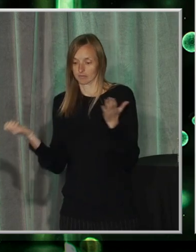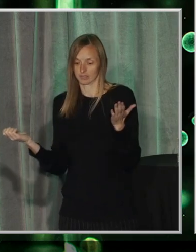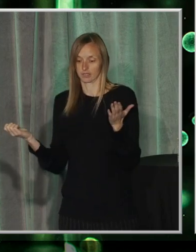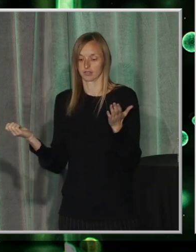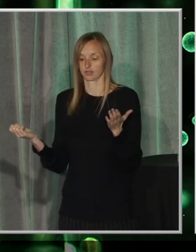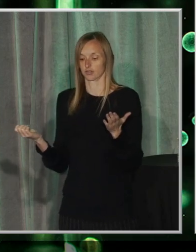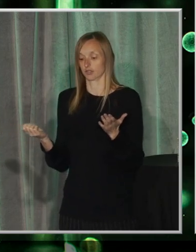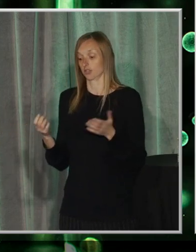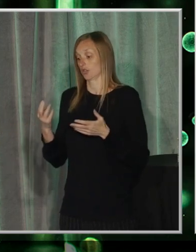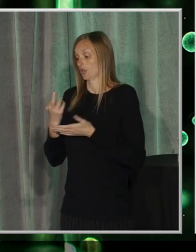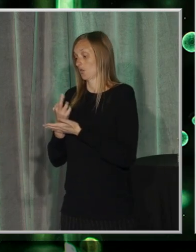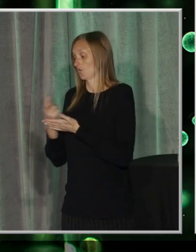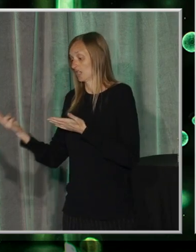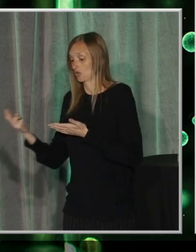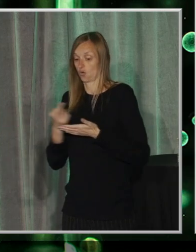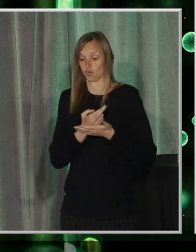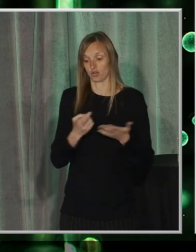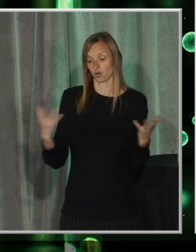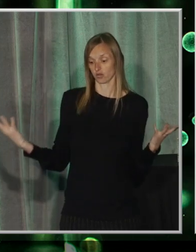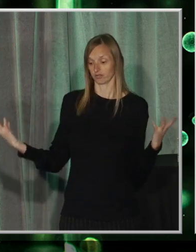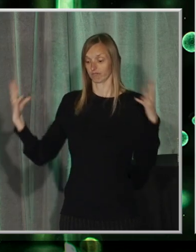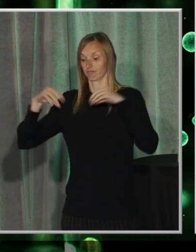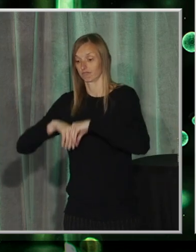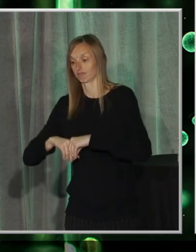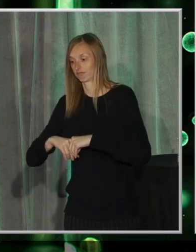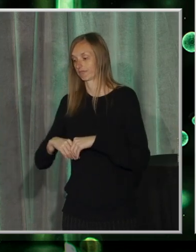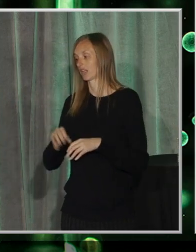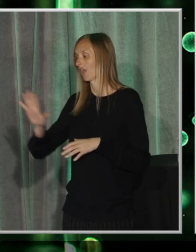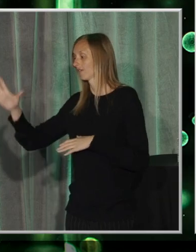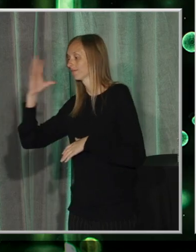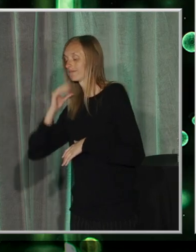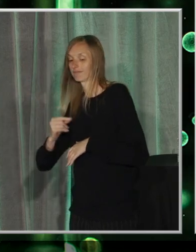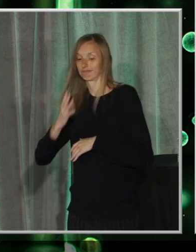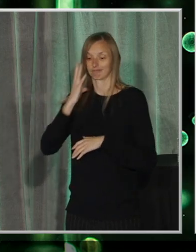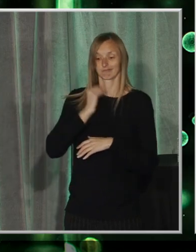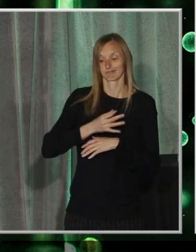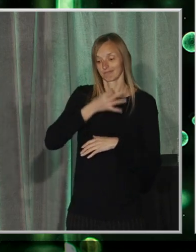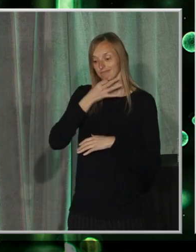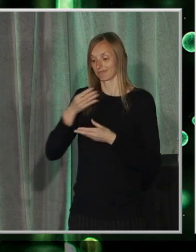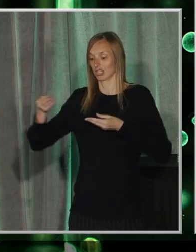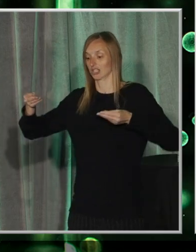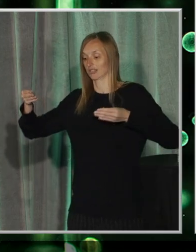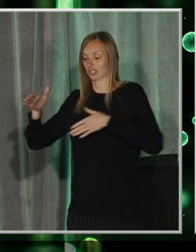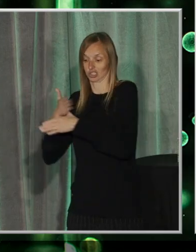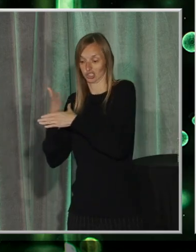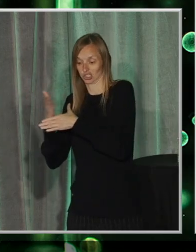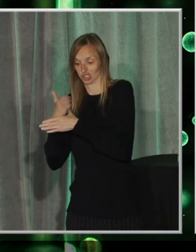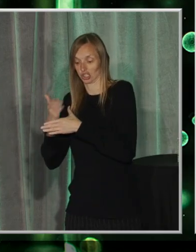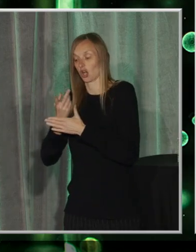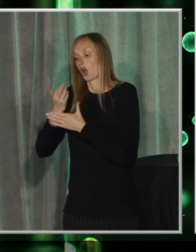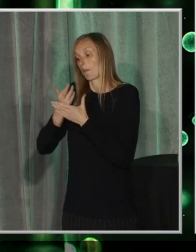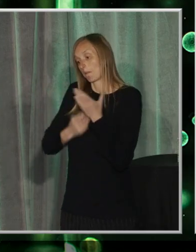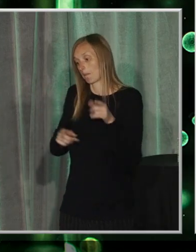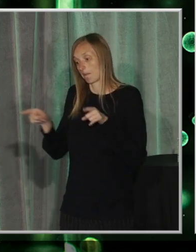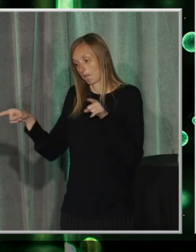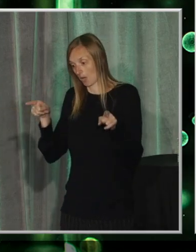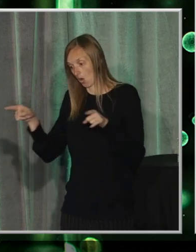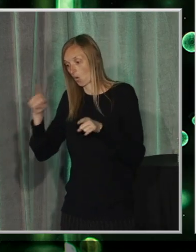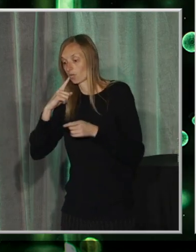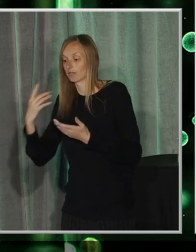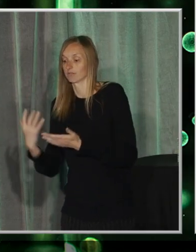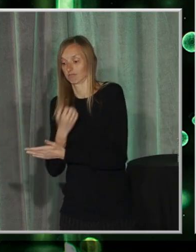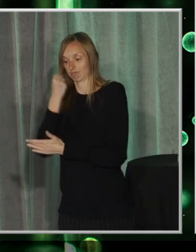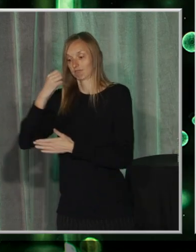merging resources and expertise, this model enables both parties benefit financially from the